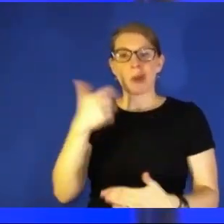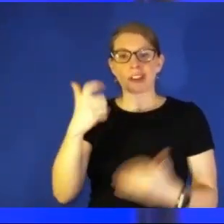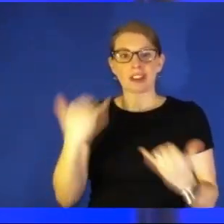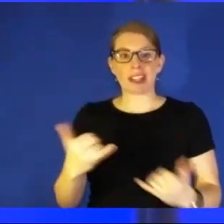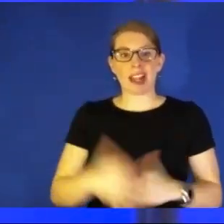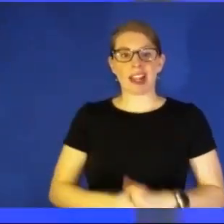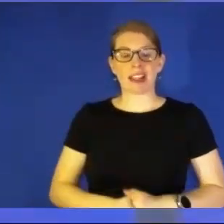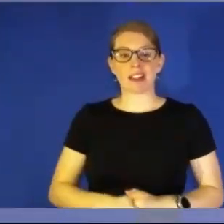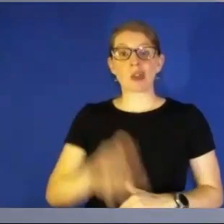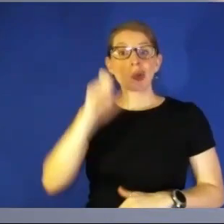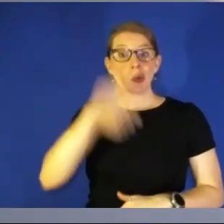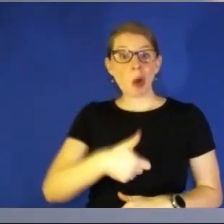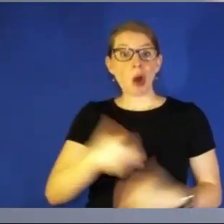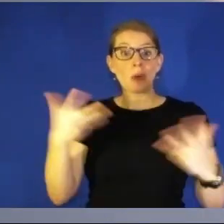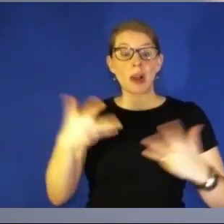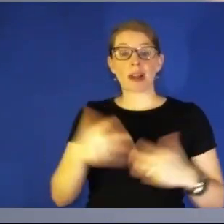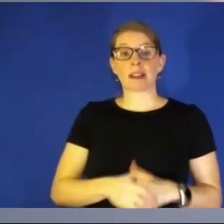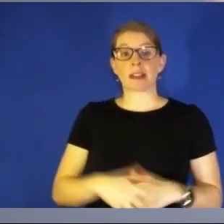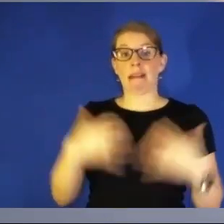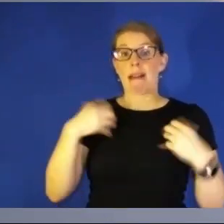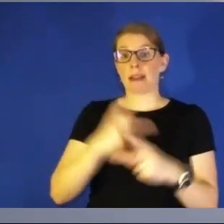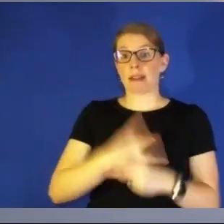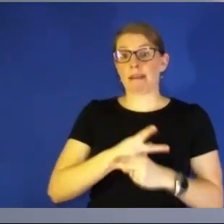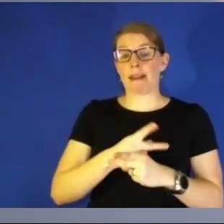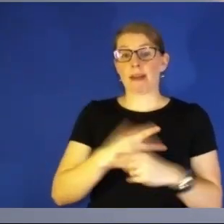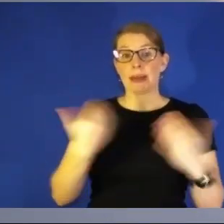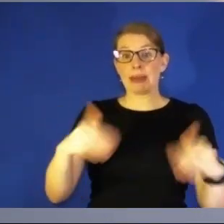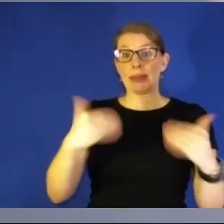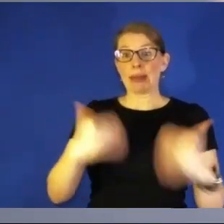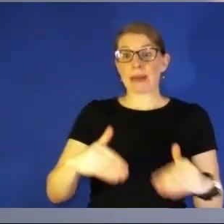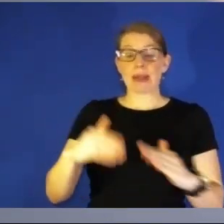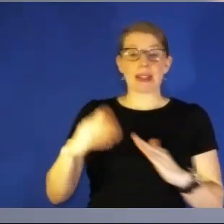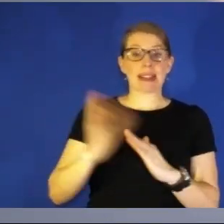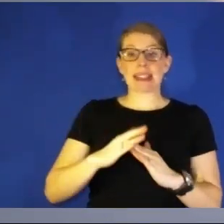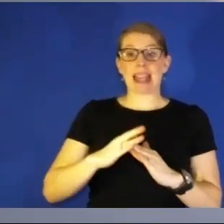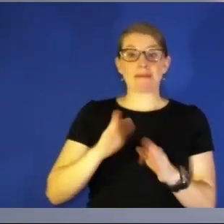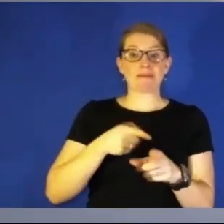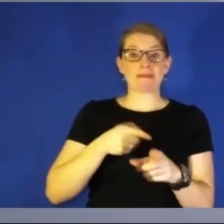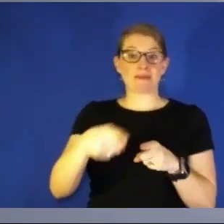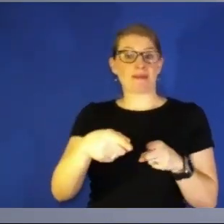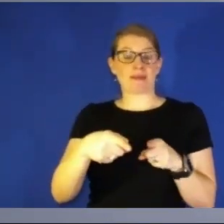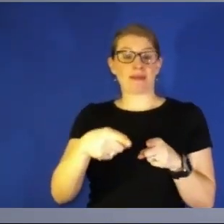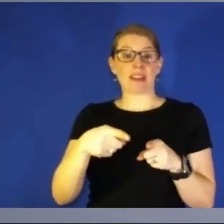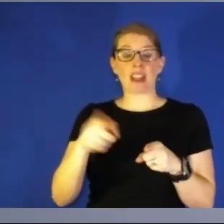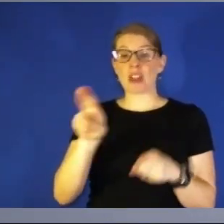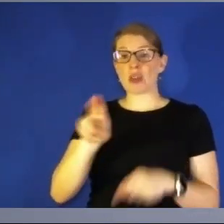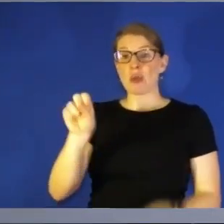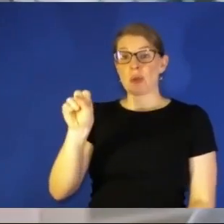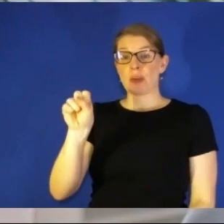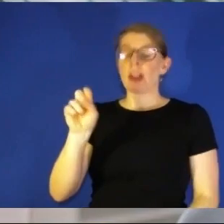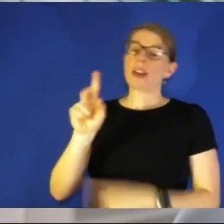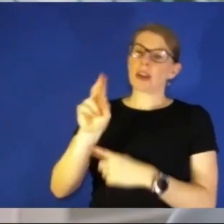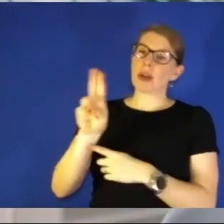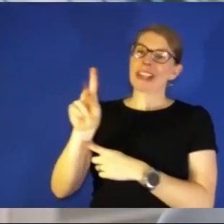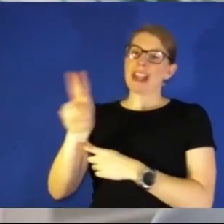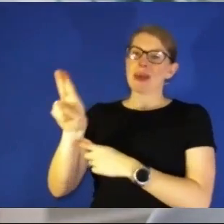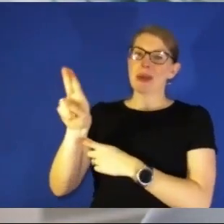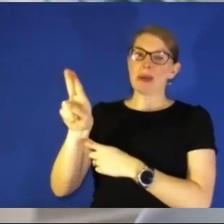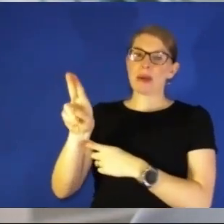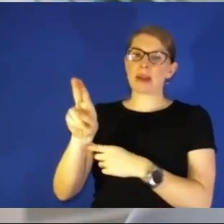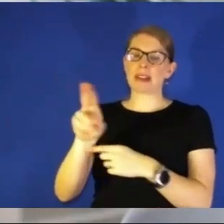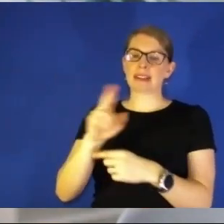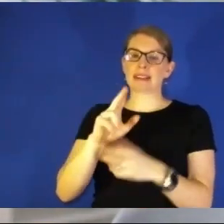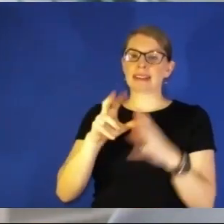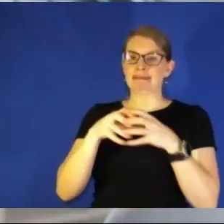Coming up tomorrow, you've heard healthcare is one of the hottest career fields right now, and the University of Kansas health system is growing. 2